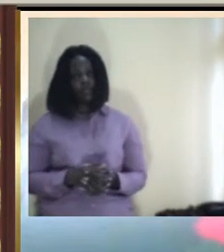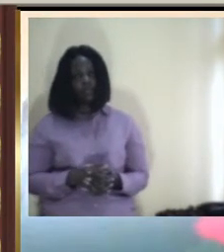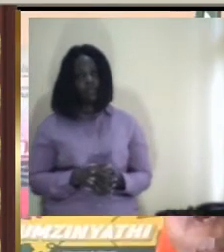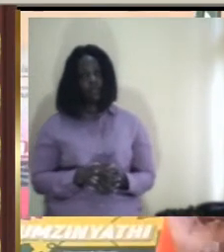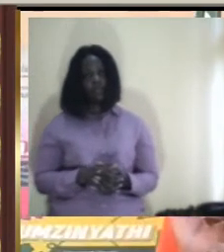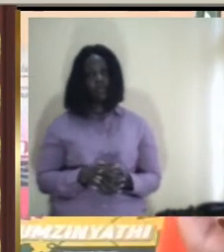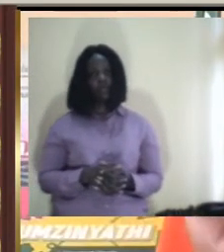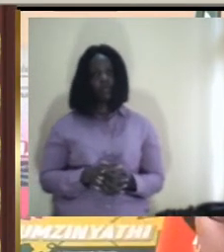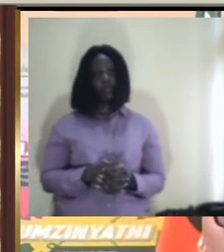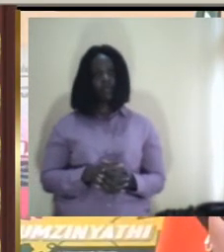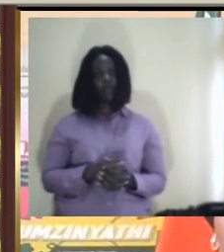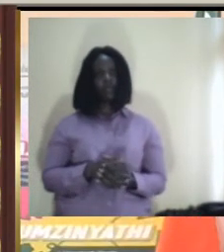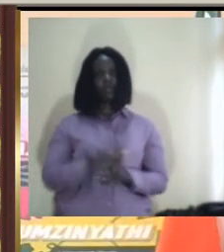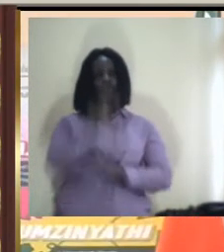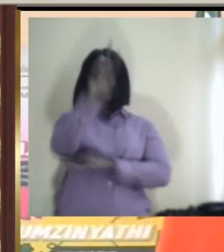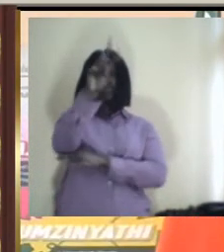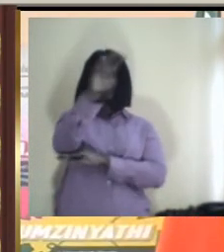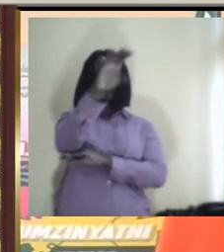Thank you, Honorable MSC.